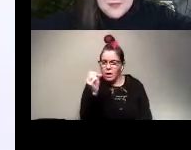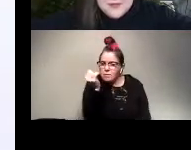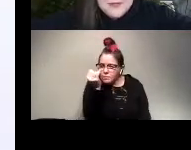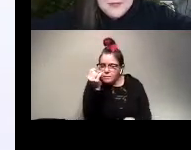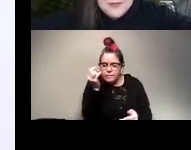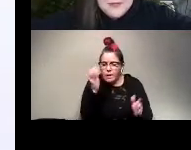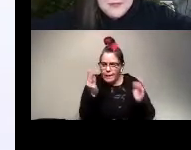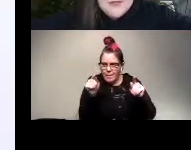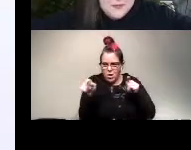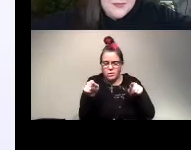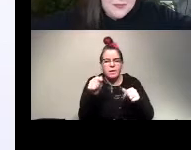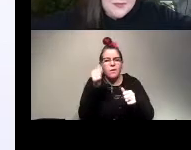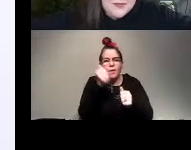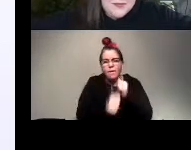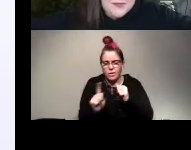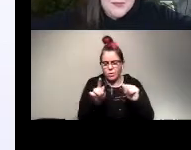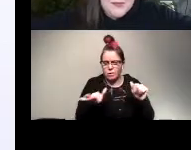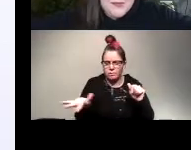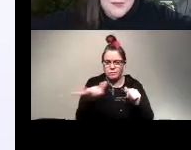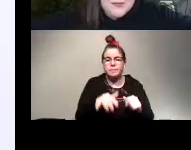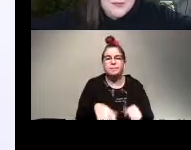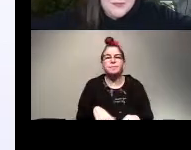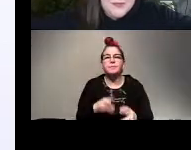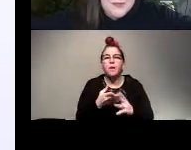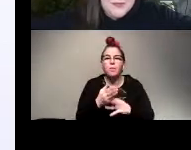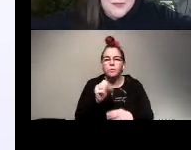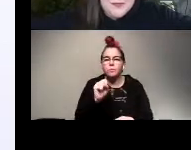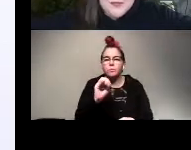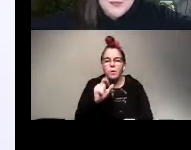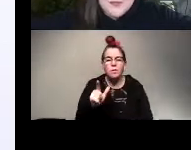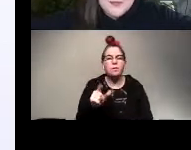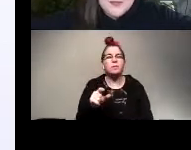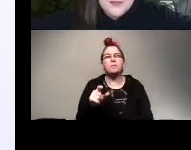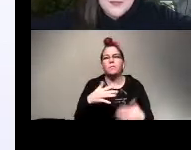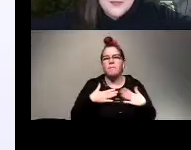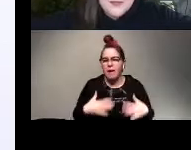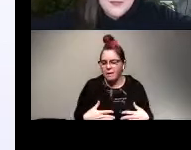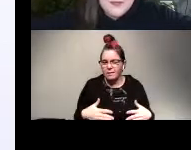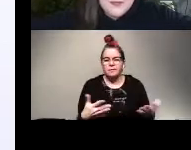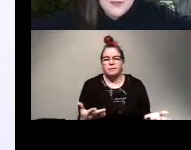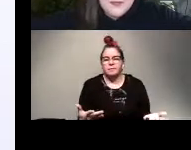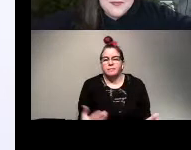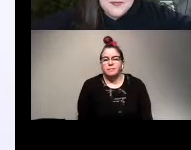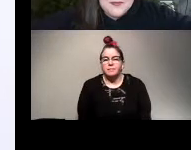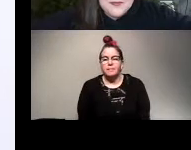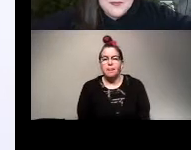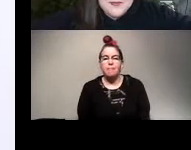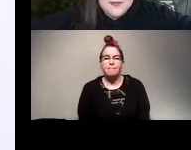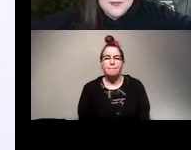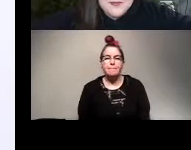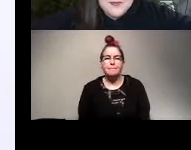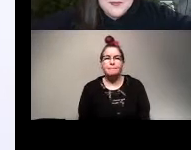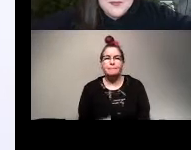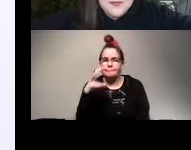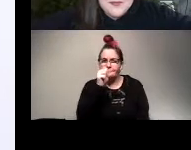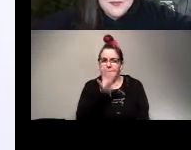and they're everywhere. They're all through the soil. They're all over your body. The estimates are there are